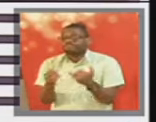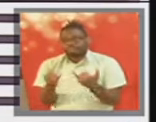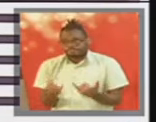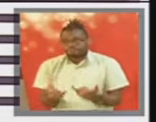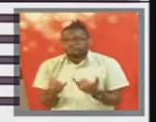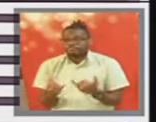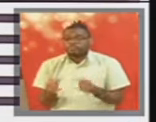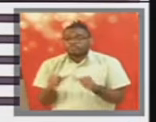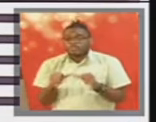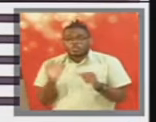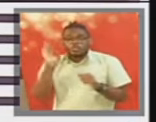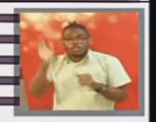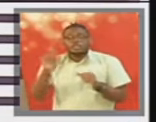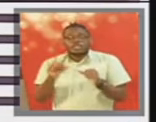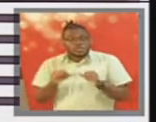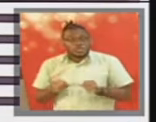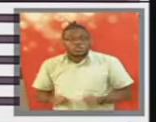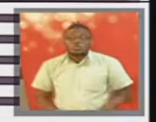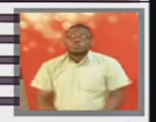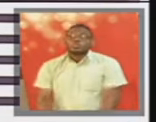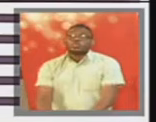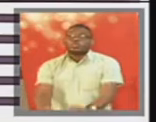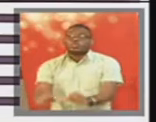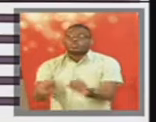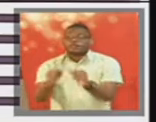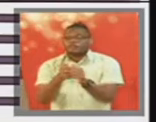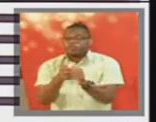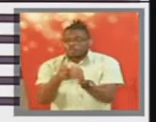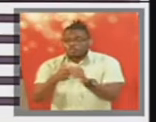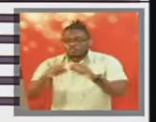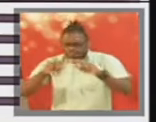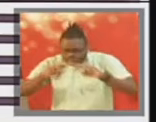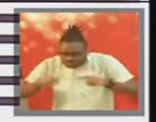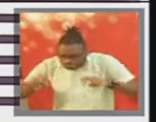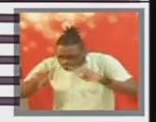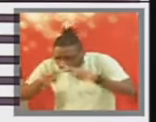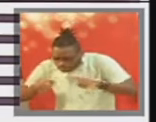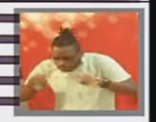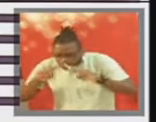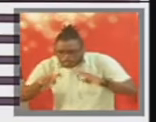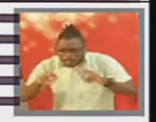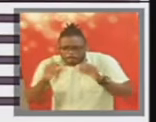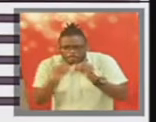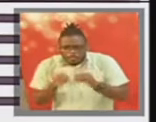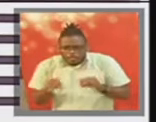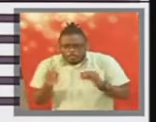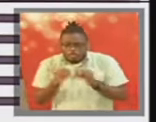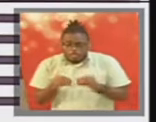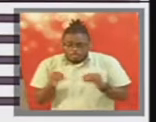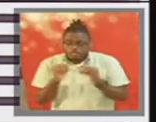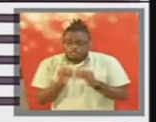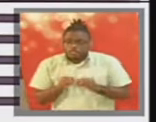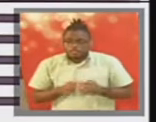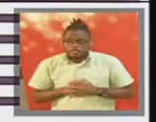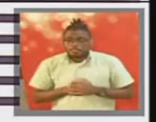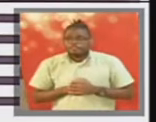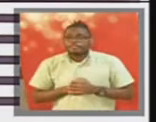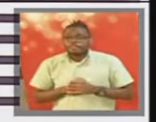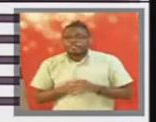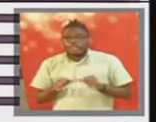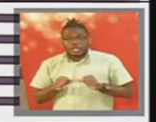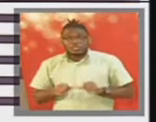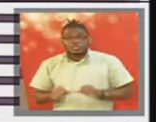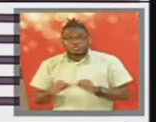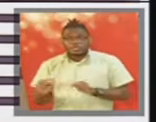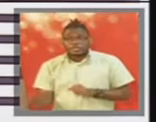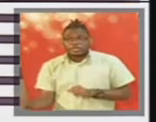outcomes and the epidemiological patterns as to whether we need to take different measures, sustain the existing measures,